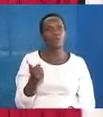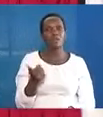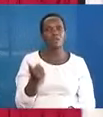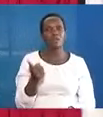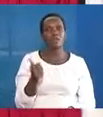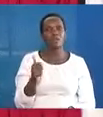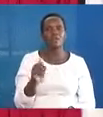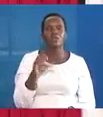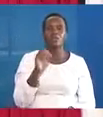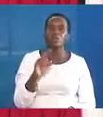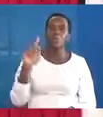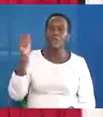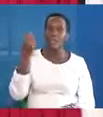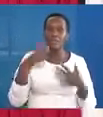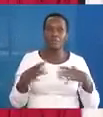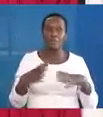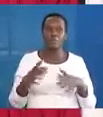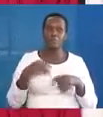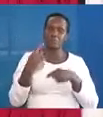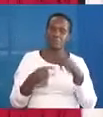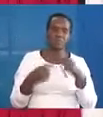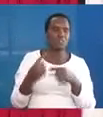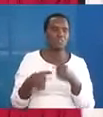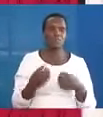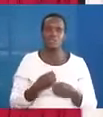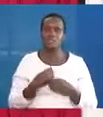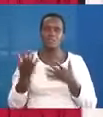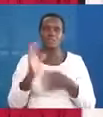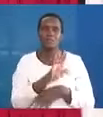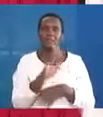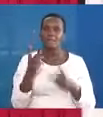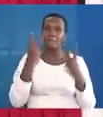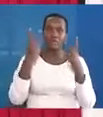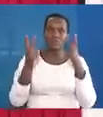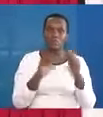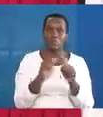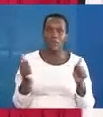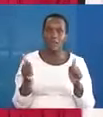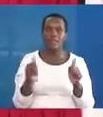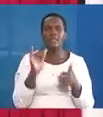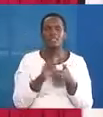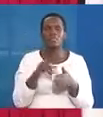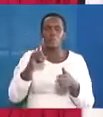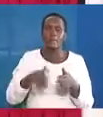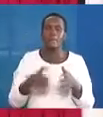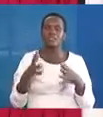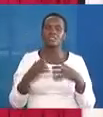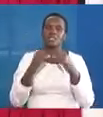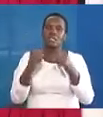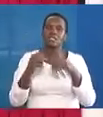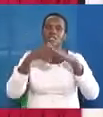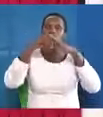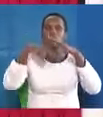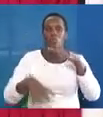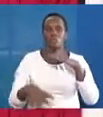Kenyans consistently expressed their view that there was an urgent need to strengthen devolution And